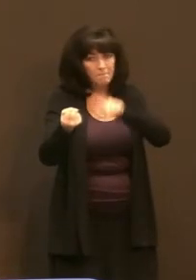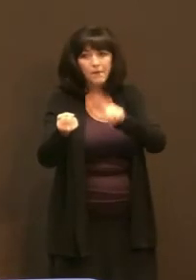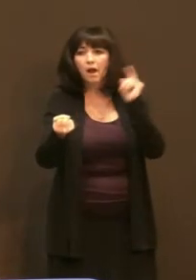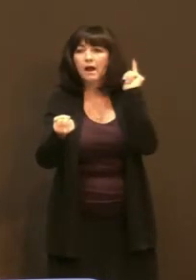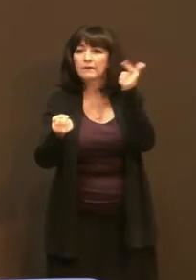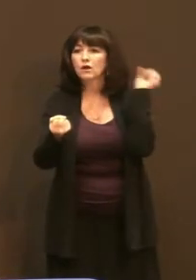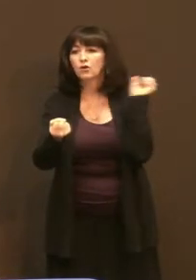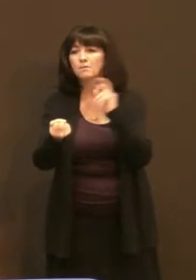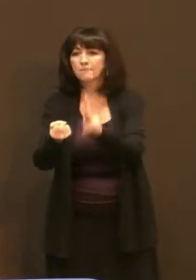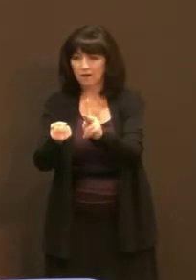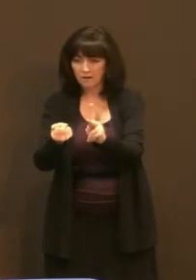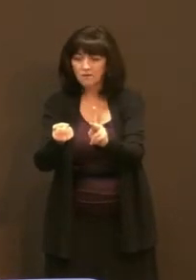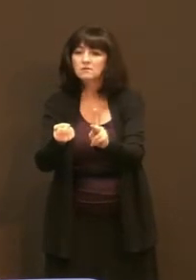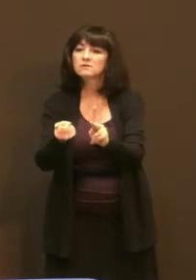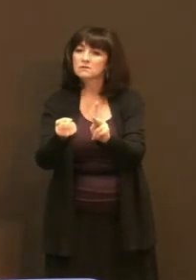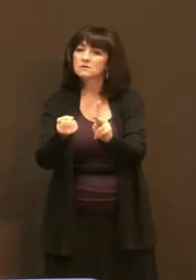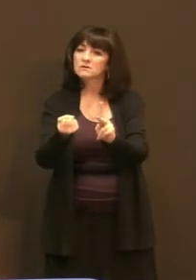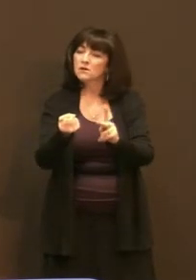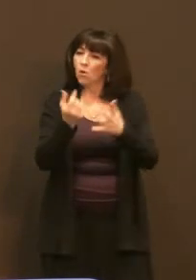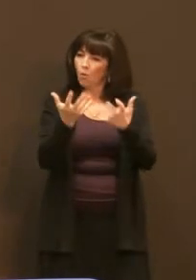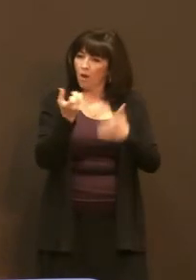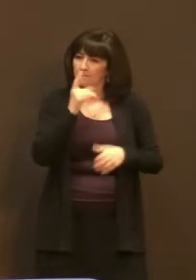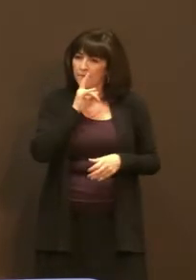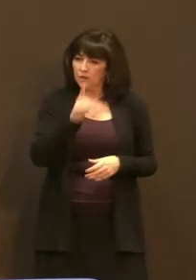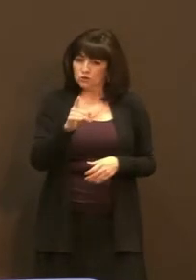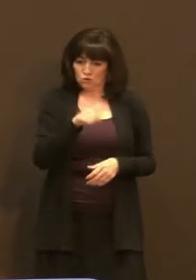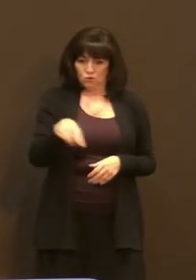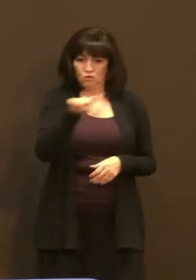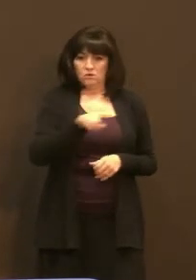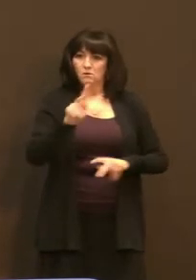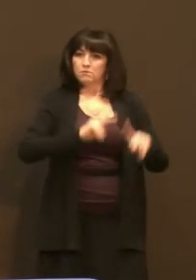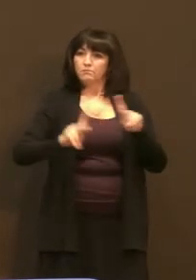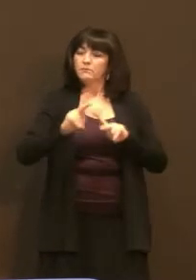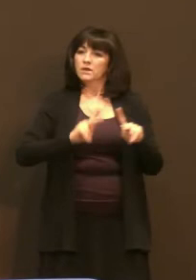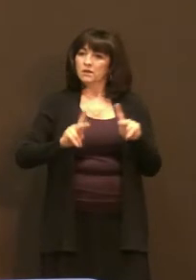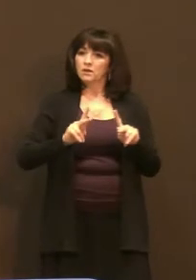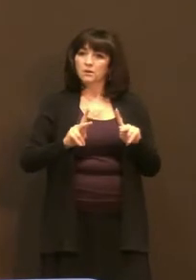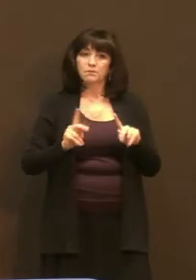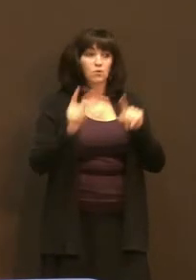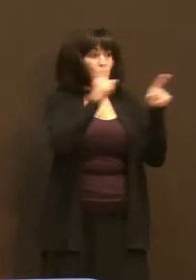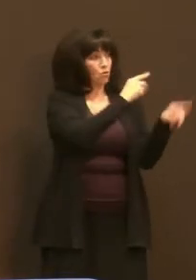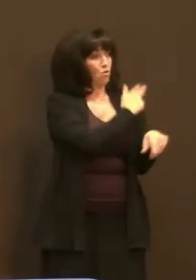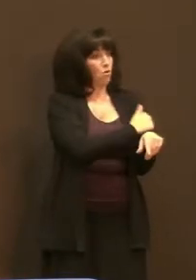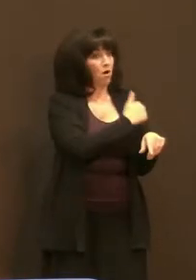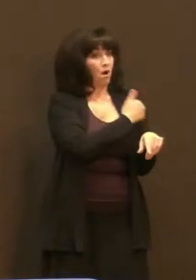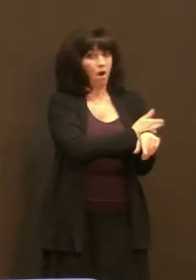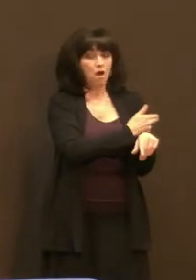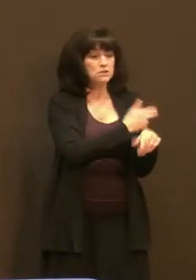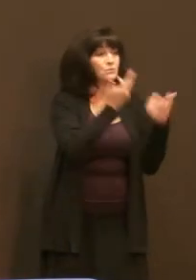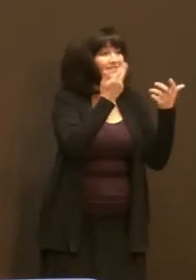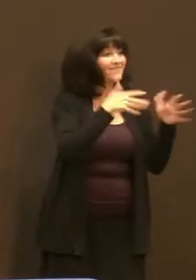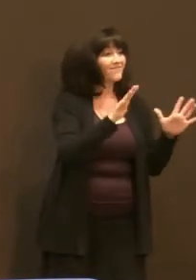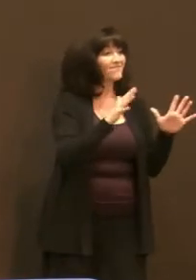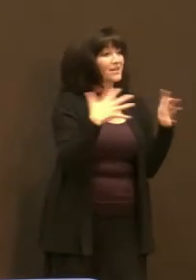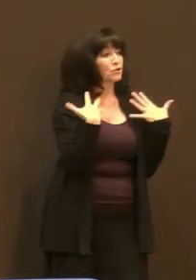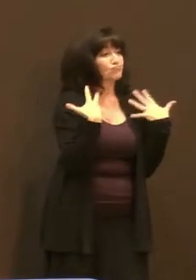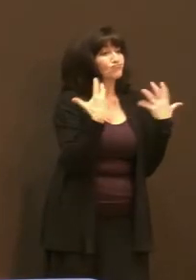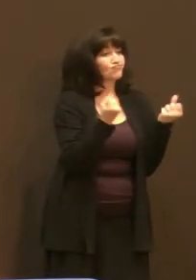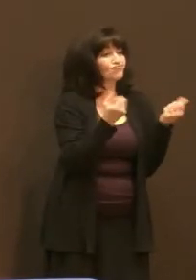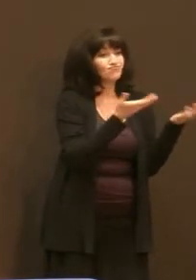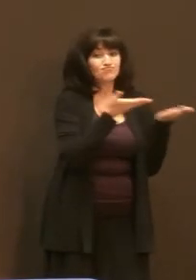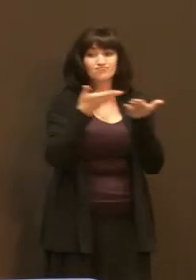a positive COVID patient, but we want to make sure that these individuals are able to return to their home or